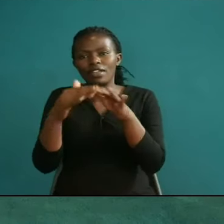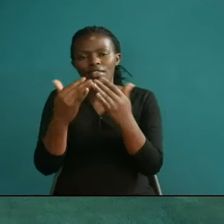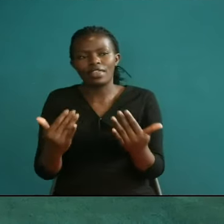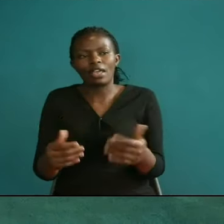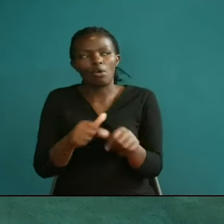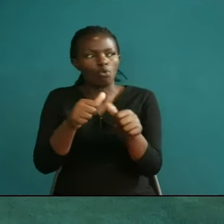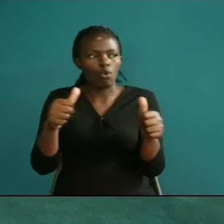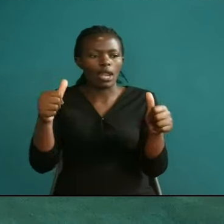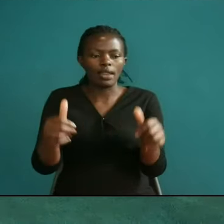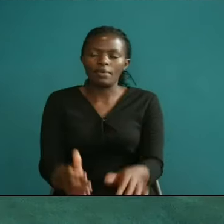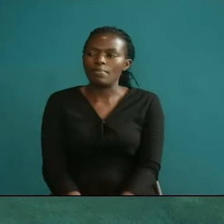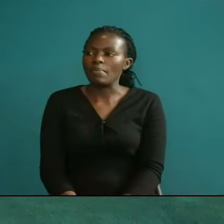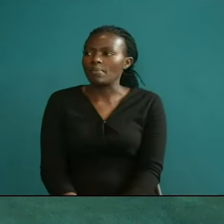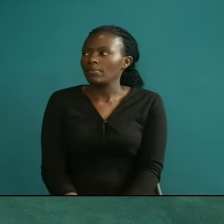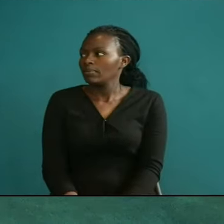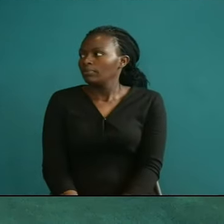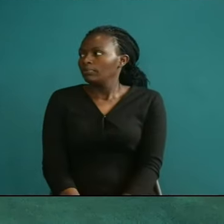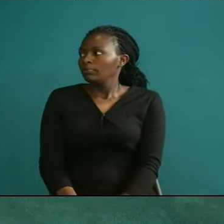Okay.